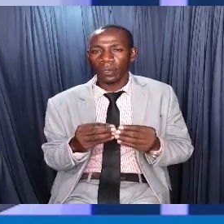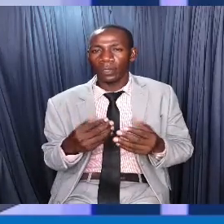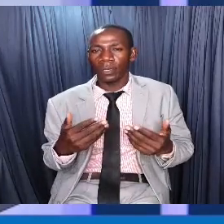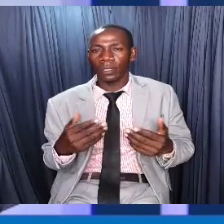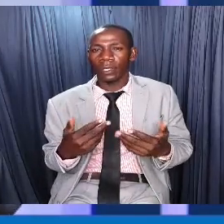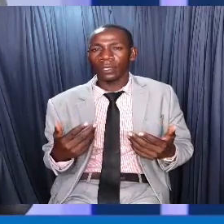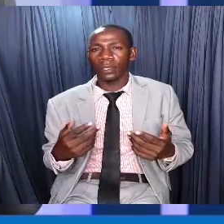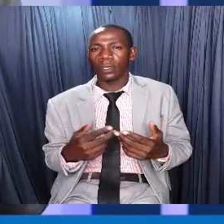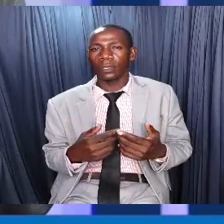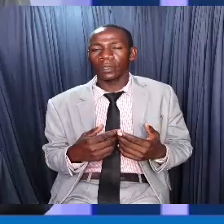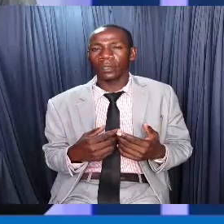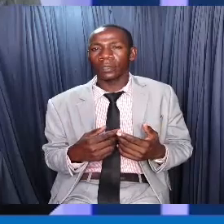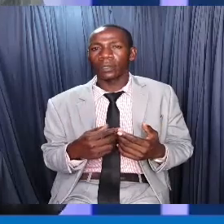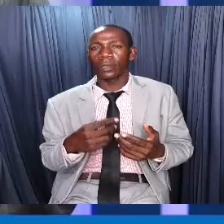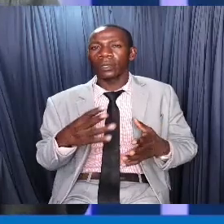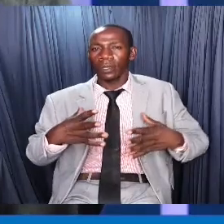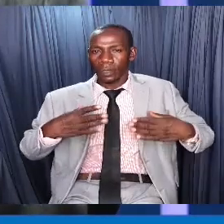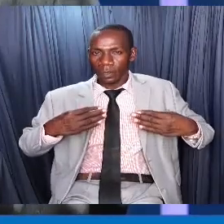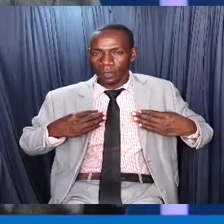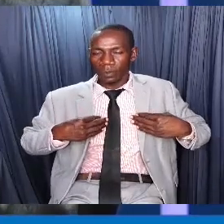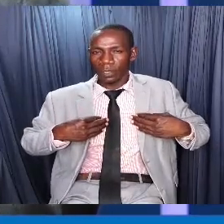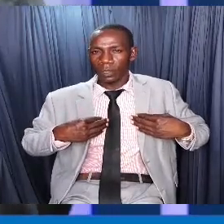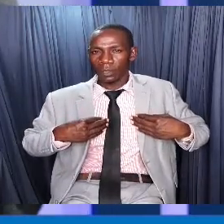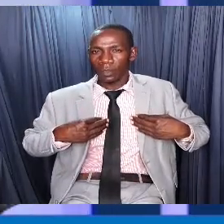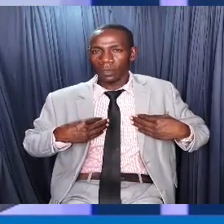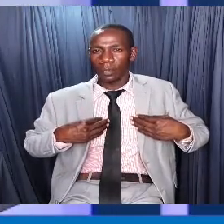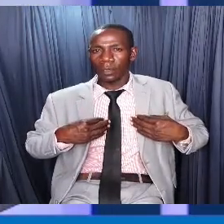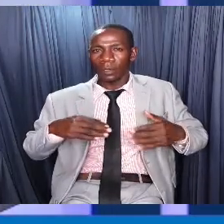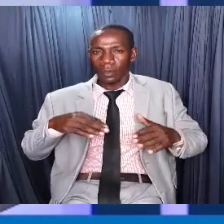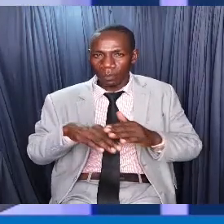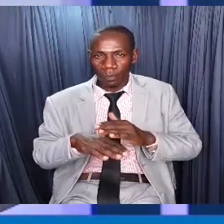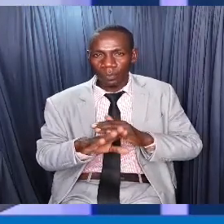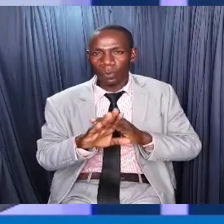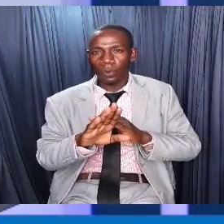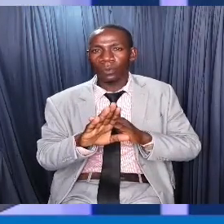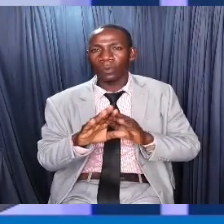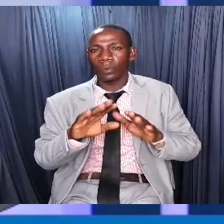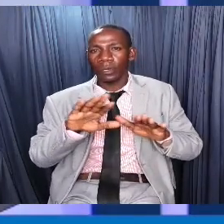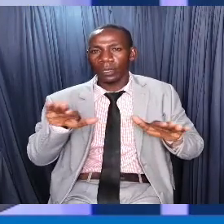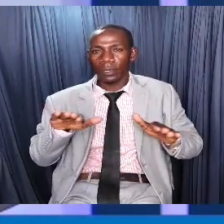met these issues here. Akakubalika. Then he was accepted by people. Akaingia mahali mitume wako. And go